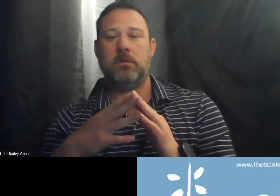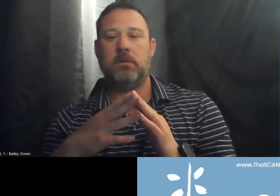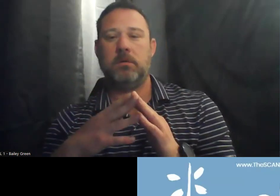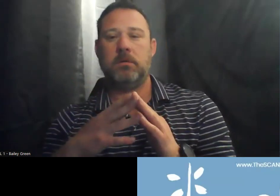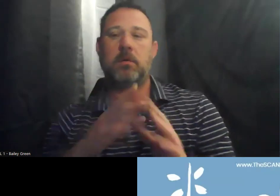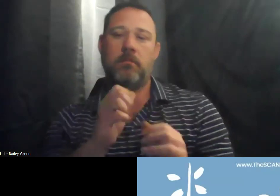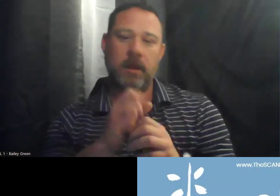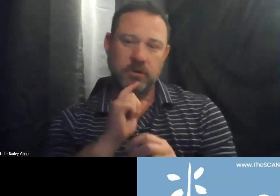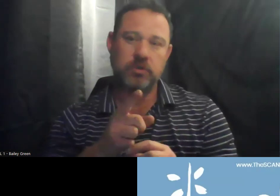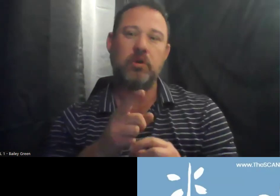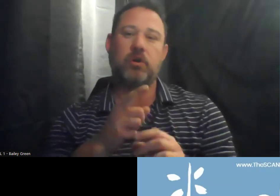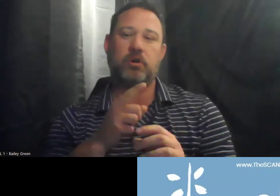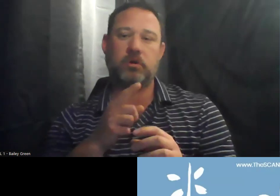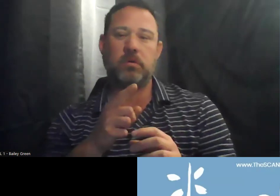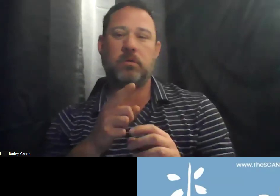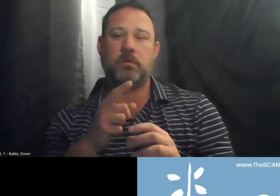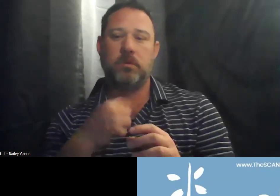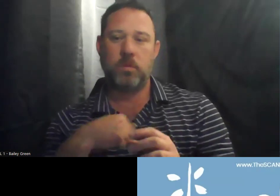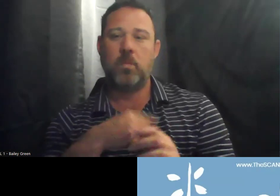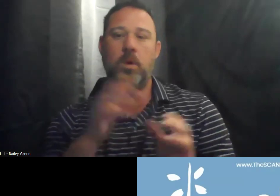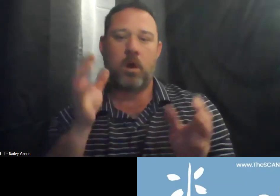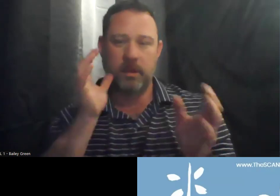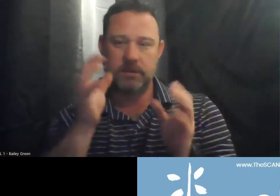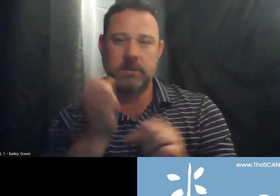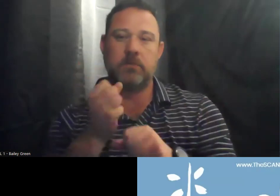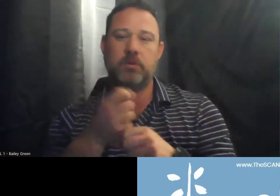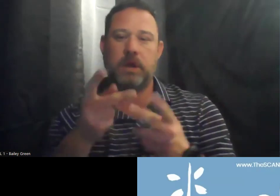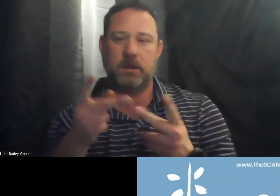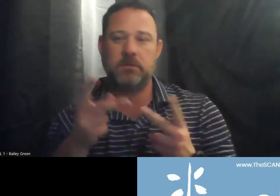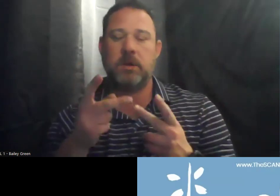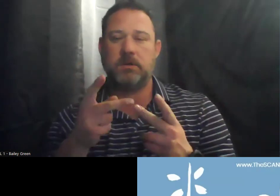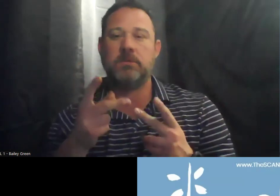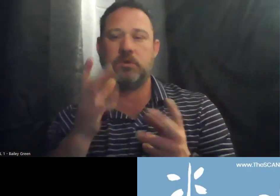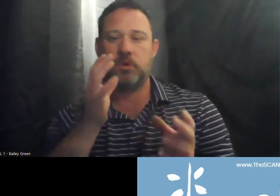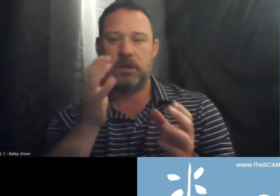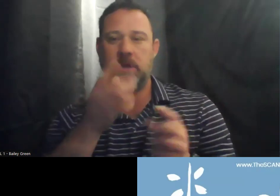making sure that we are tapping in and making sure that we are listening and creating space to hear from